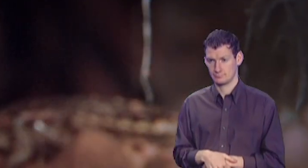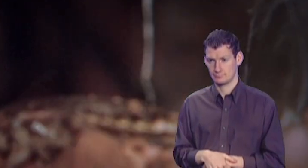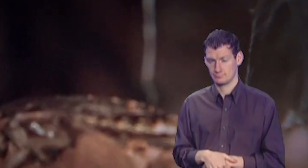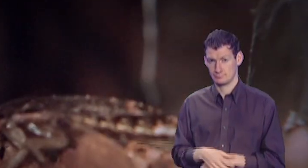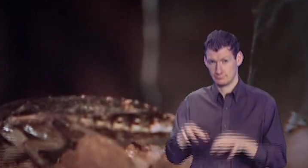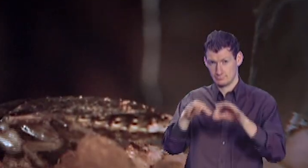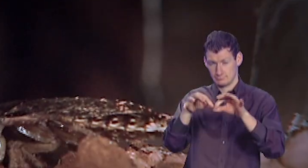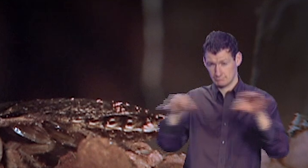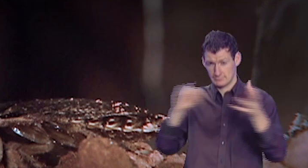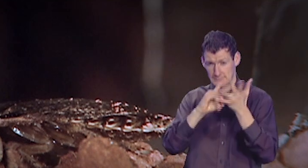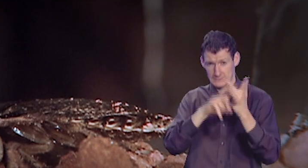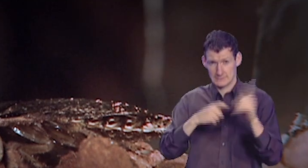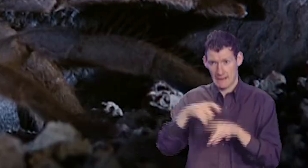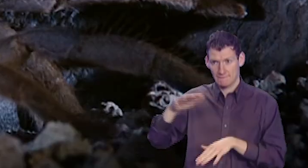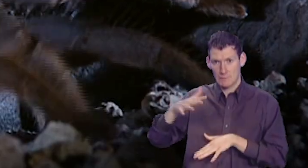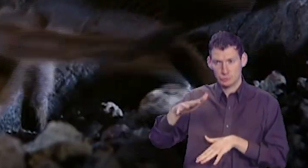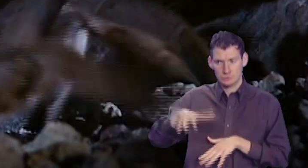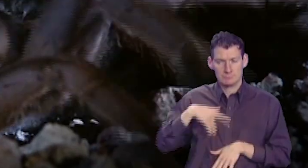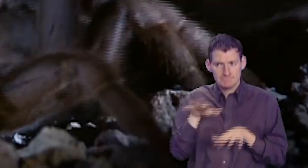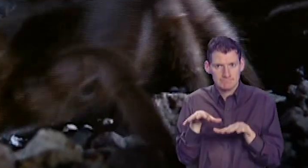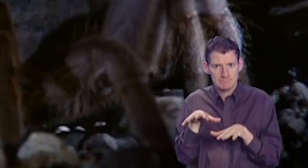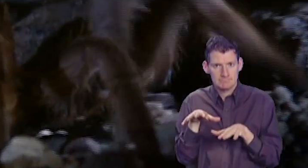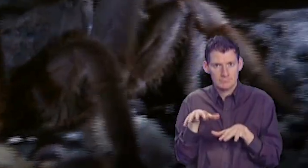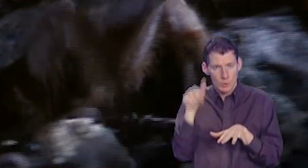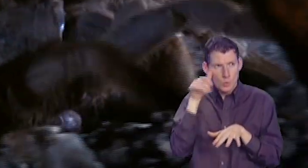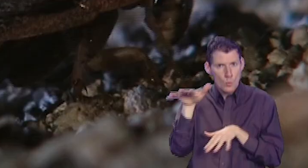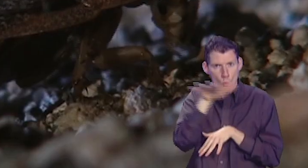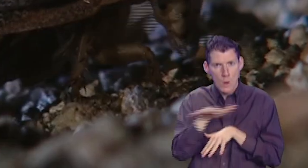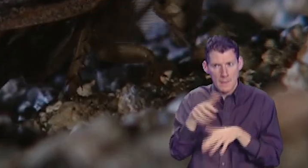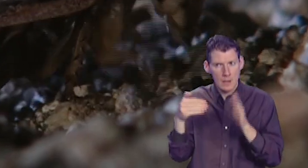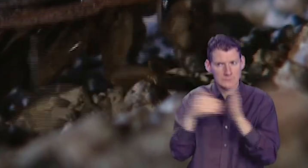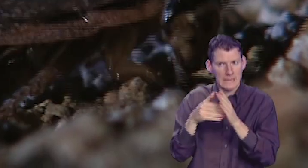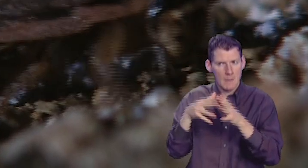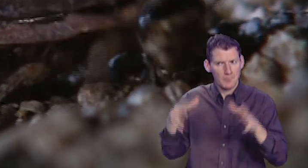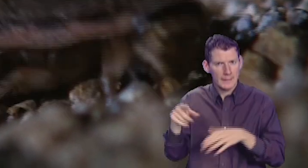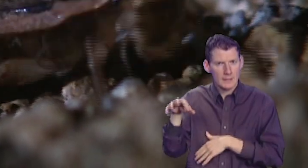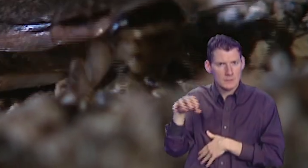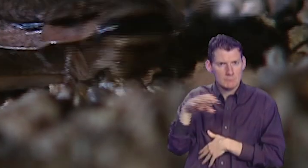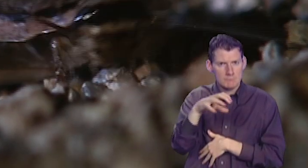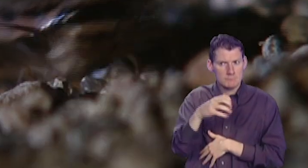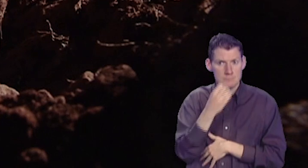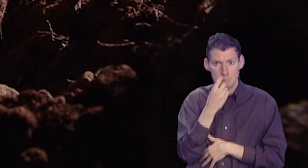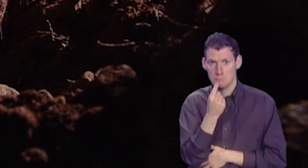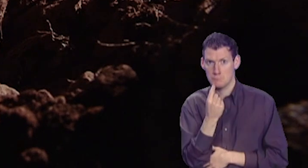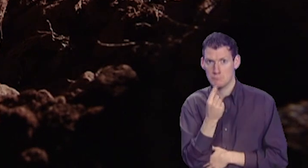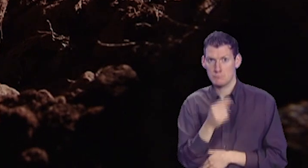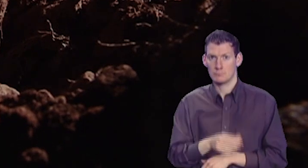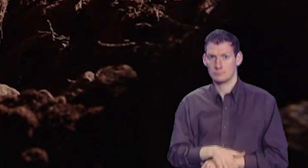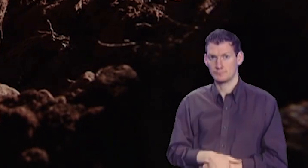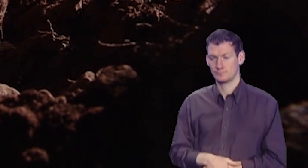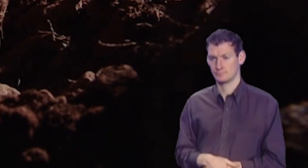The vibrations of the silken radar system signal the whereabouts and size of the potential meal.